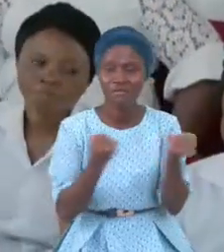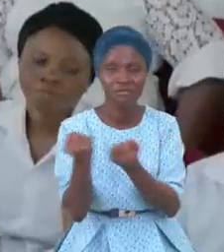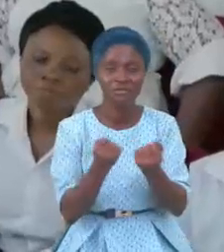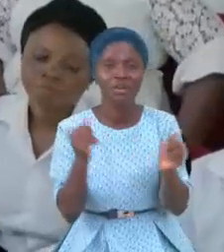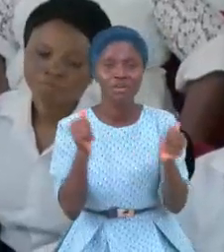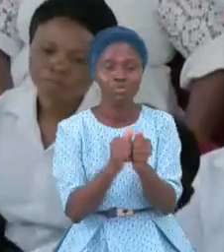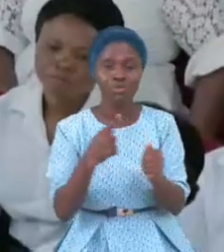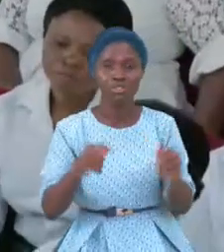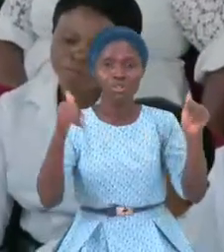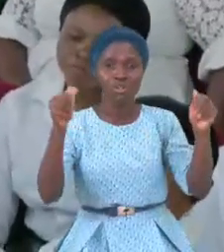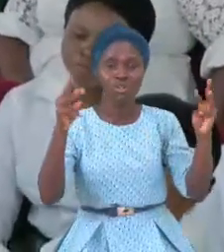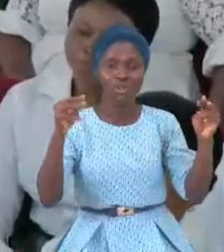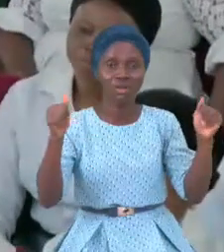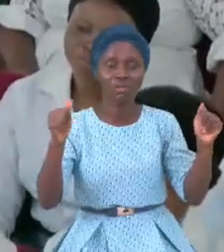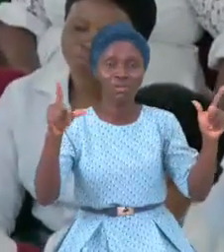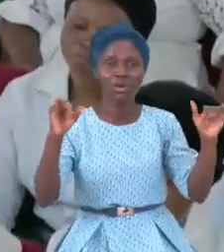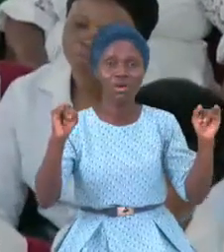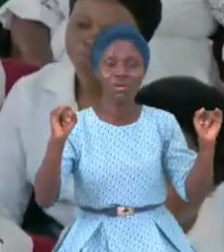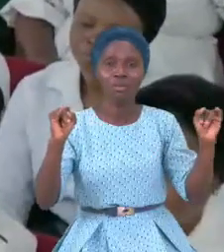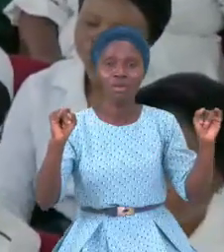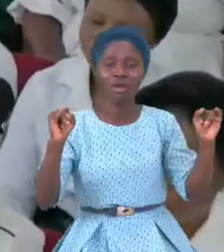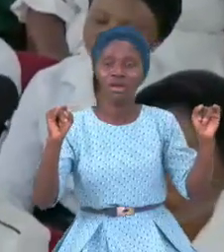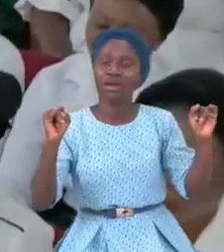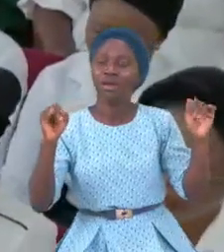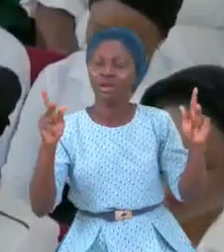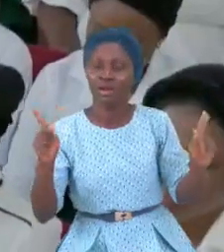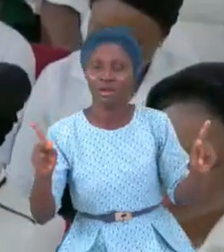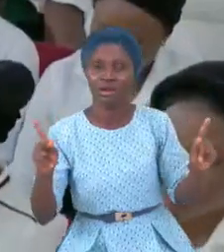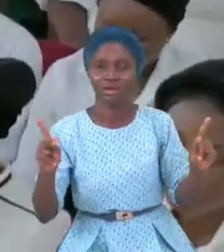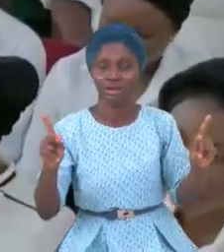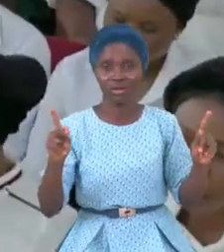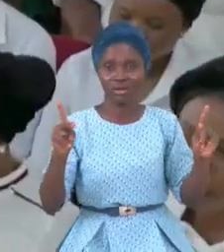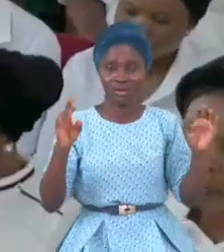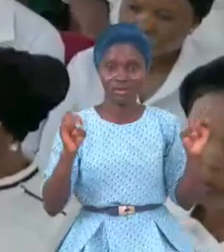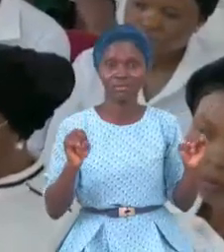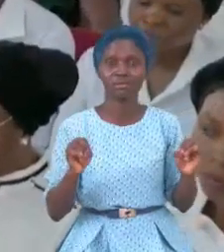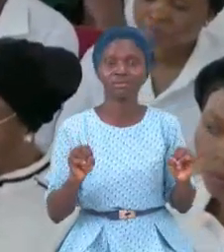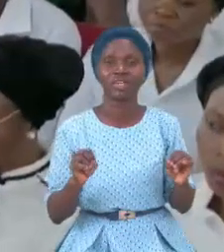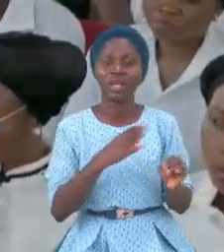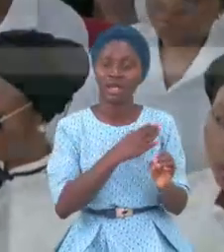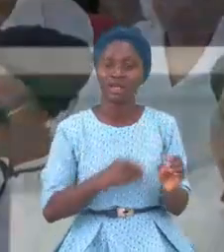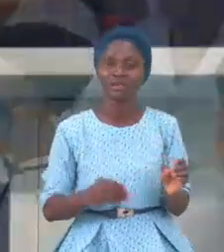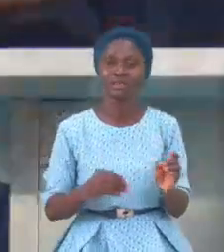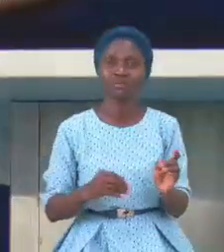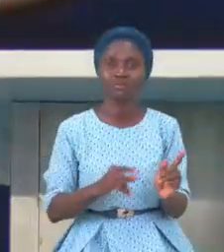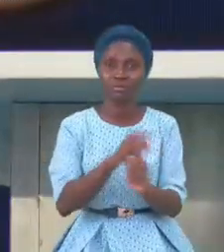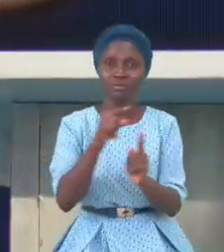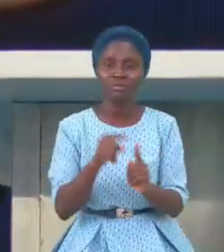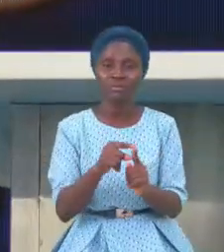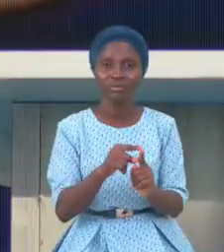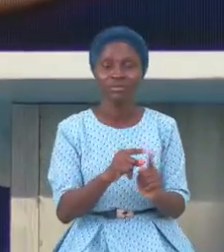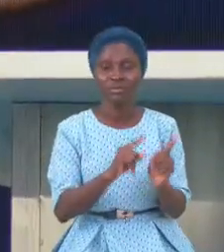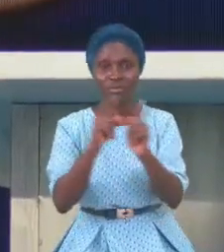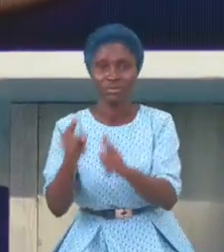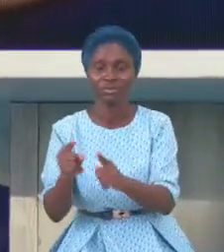prevailed. And when his hand went down, Amalek prevailed until Aaron and Hur stood by his